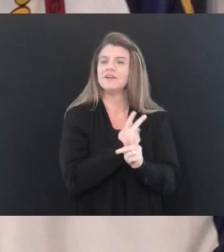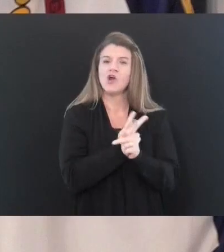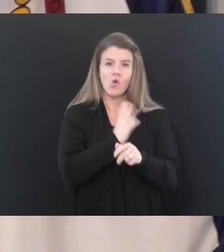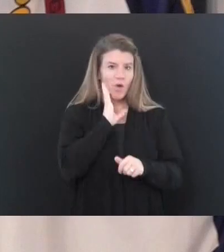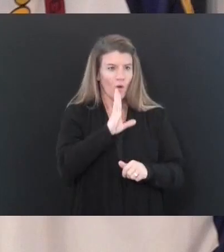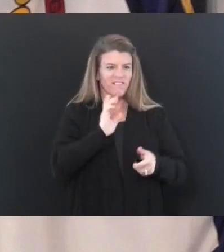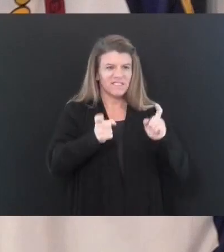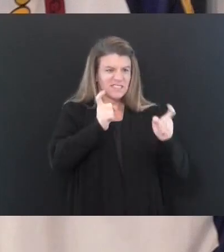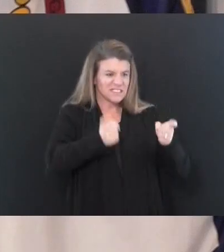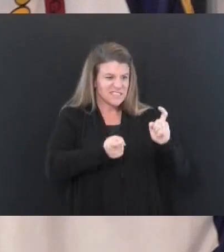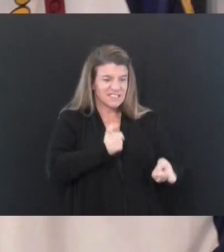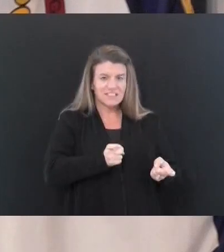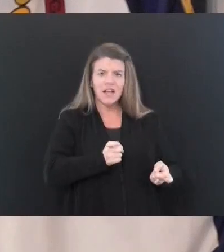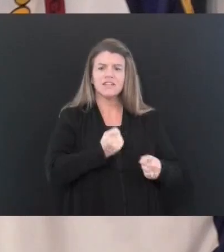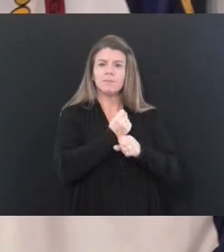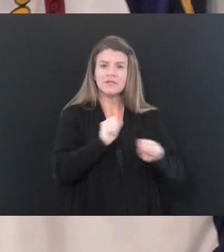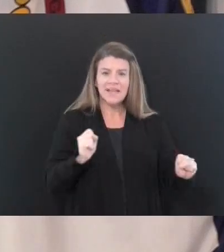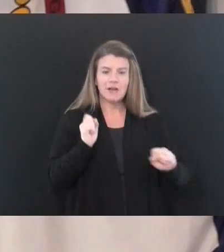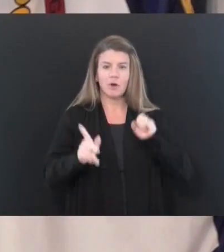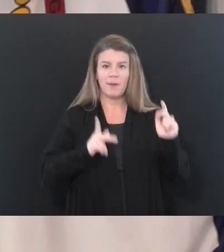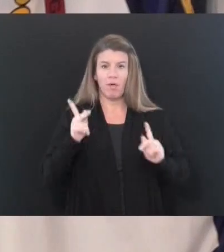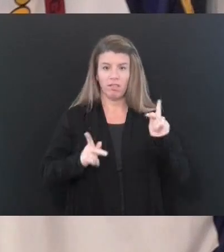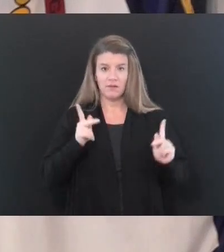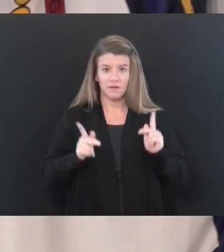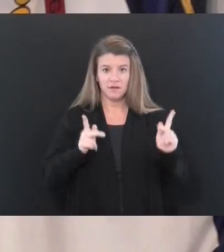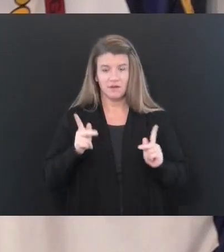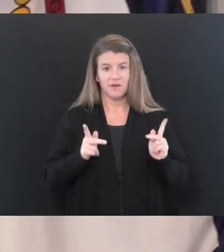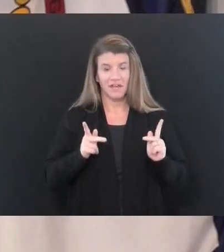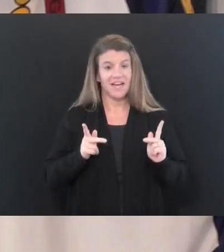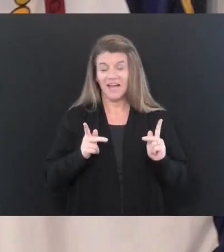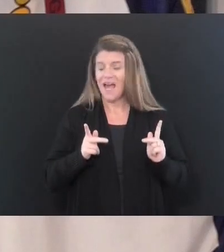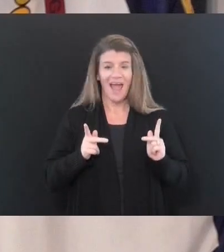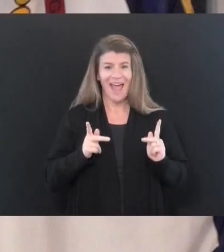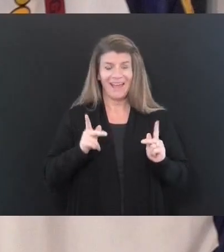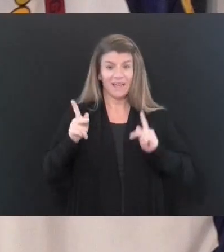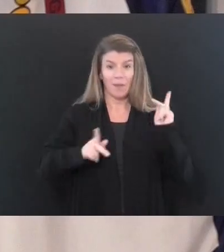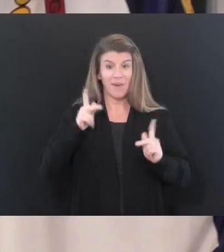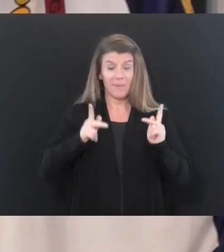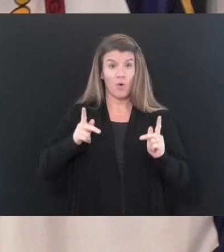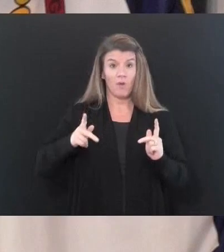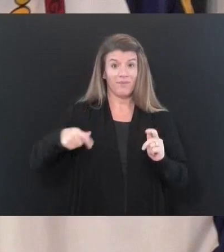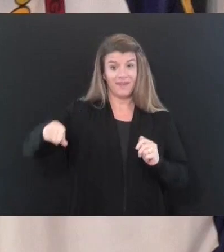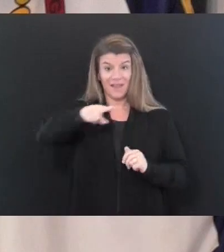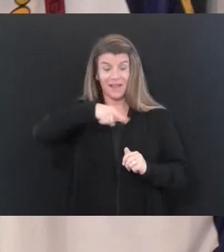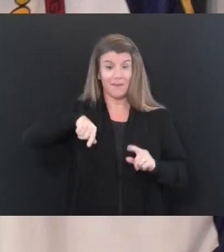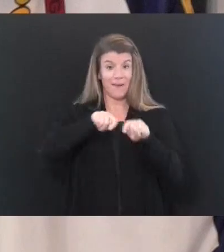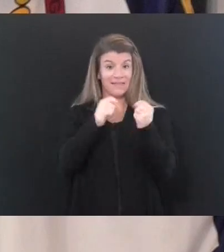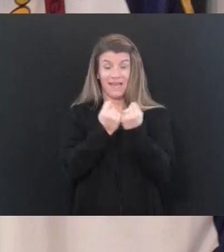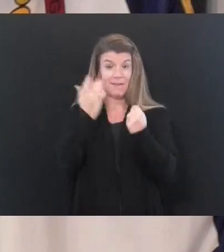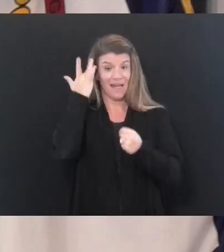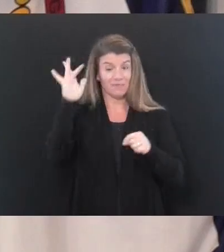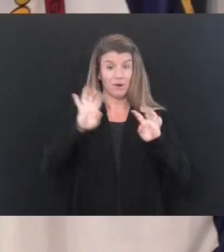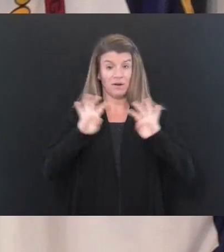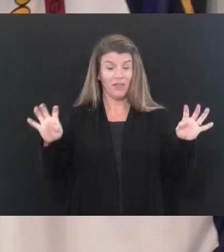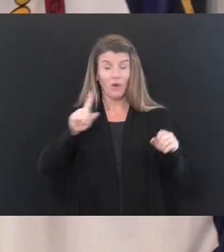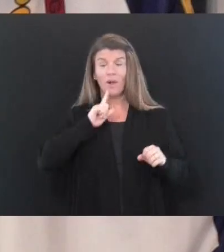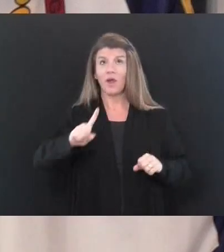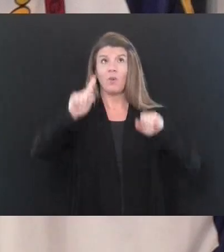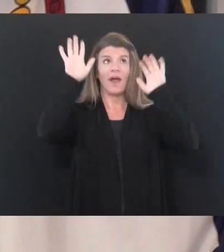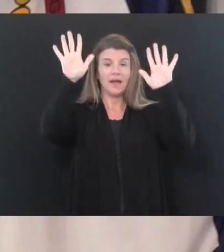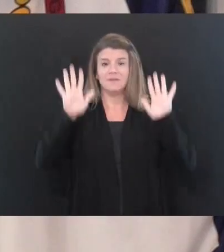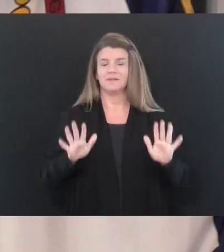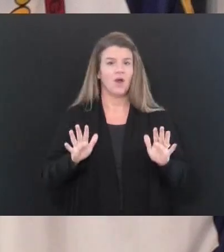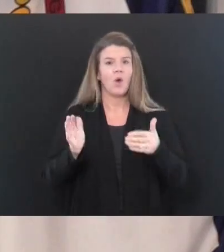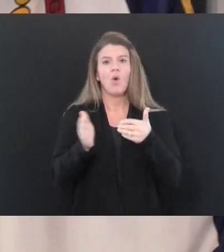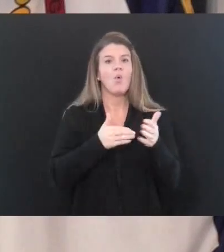we're going to protect our people. And these great people that are here, and I can't say enough for them, you know, whether